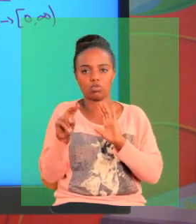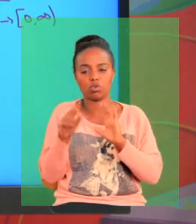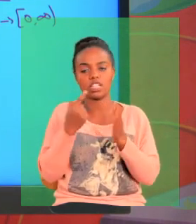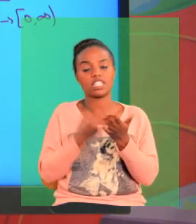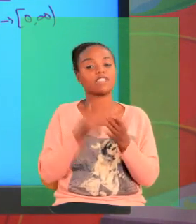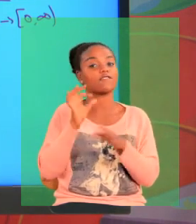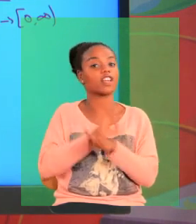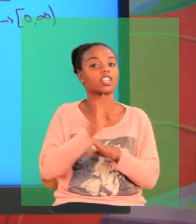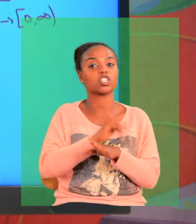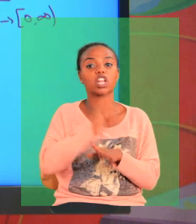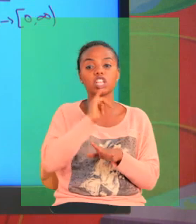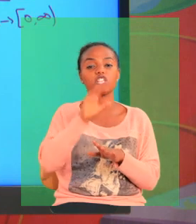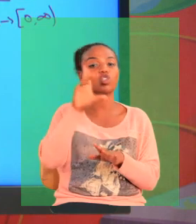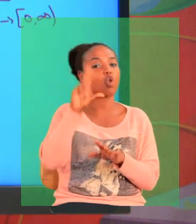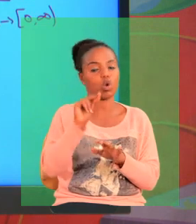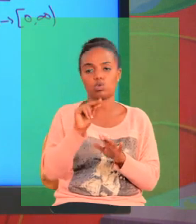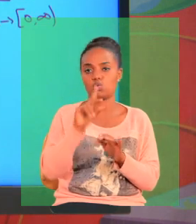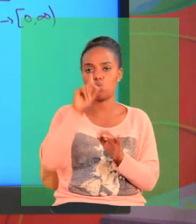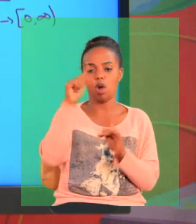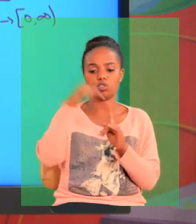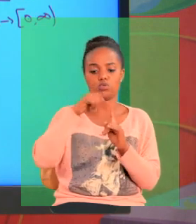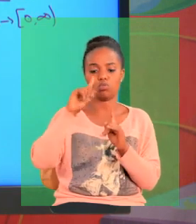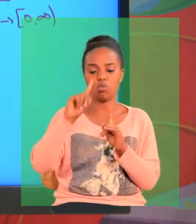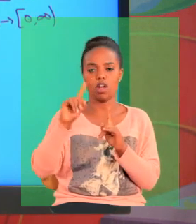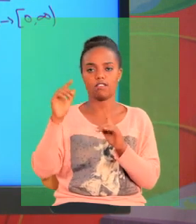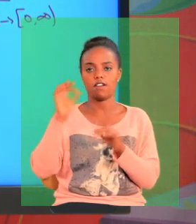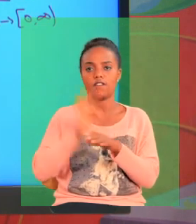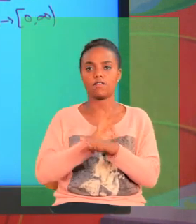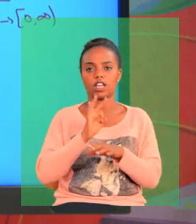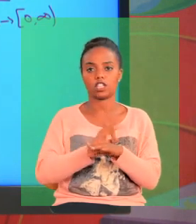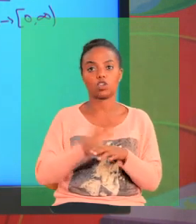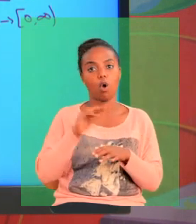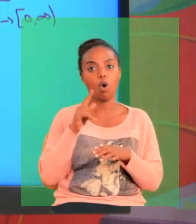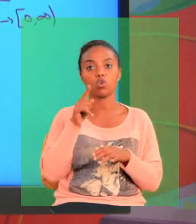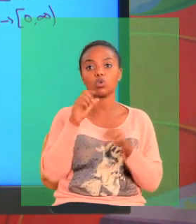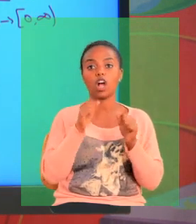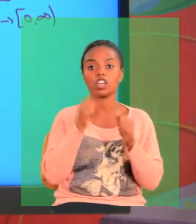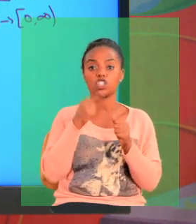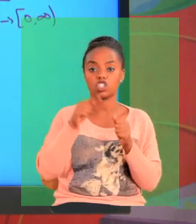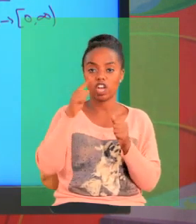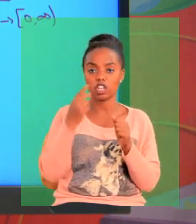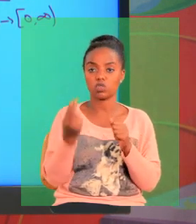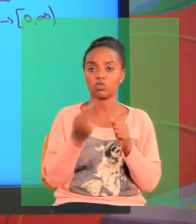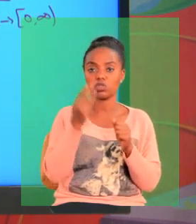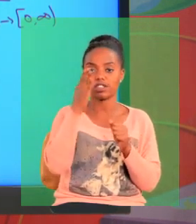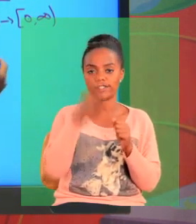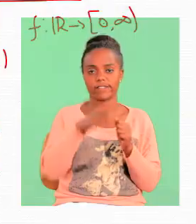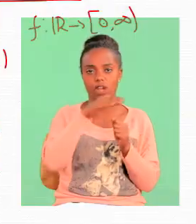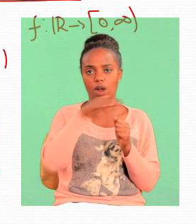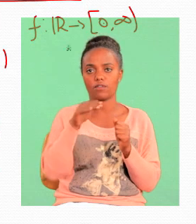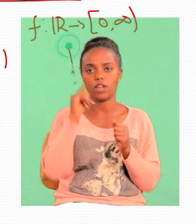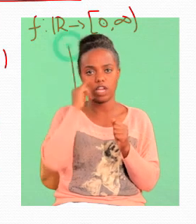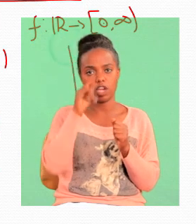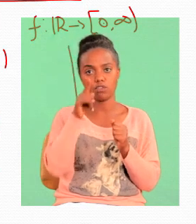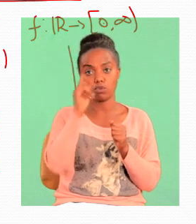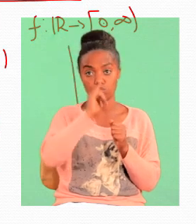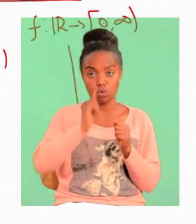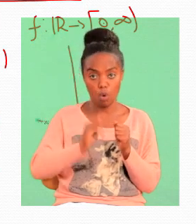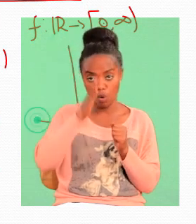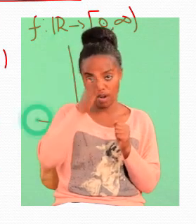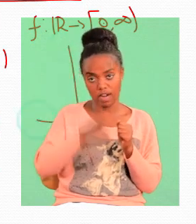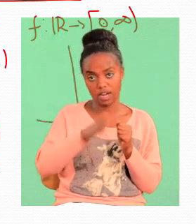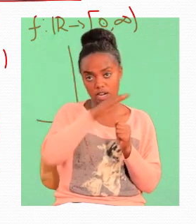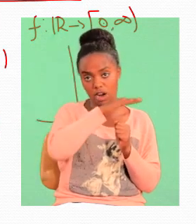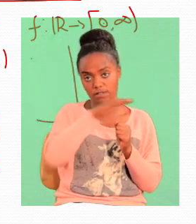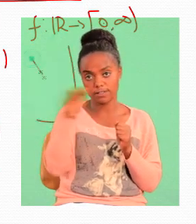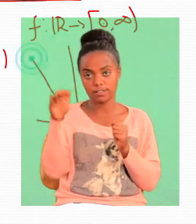is not one-to-one function. Or you can check this using graph. If you draw the graph,